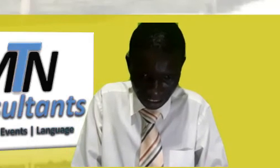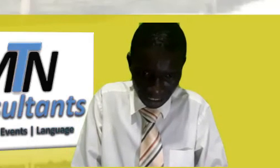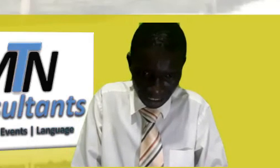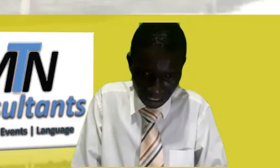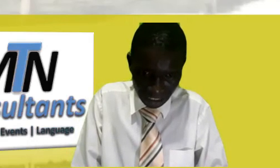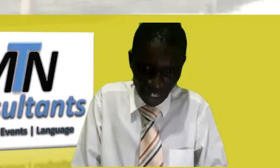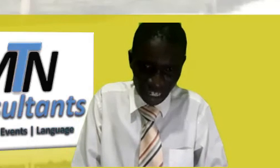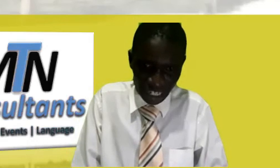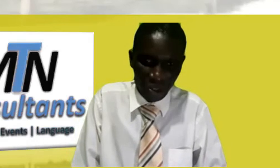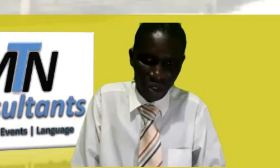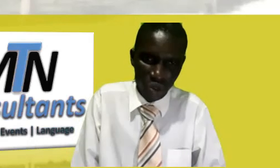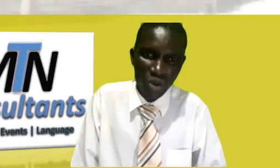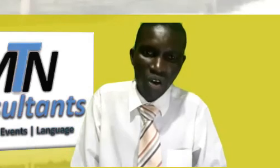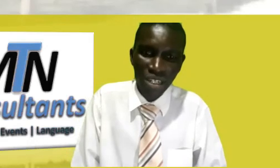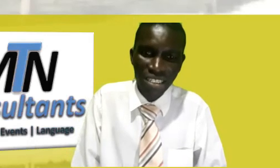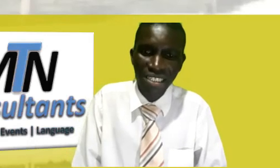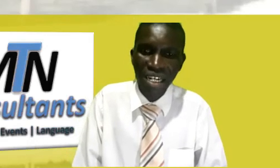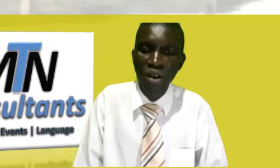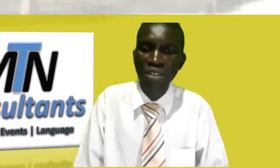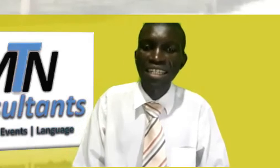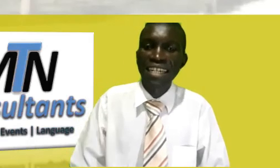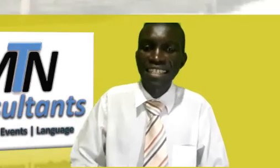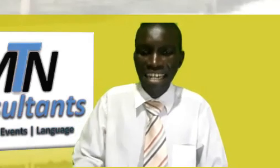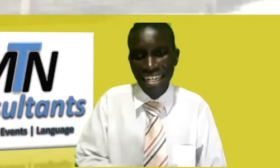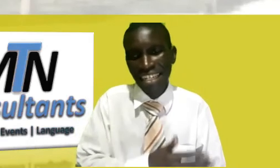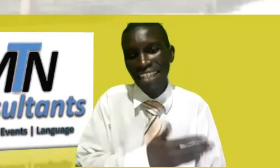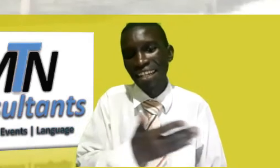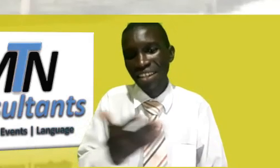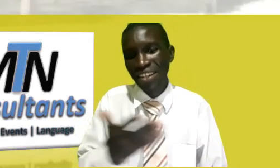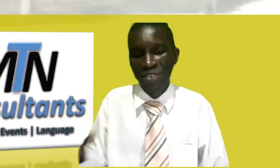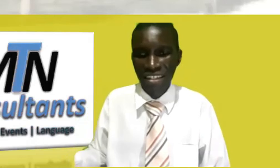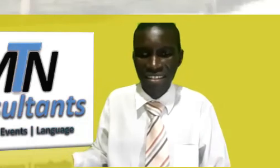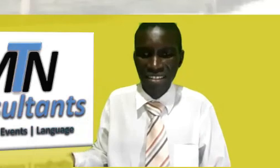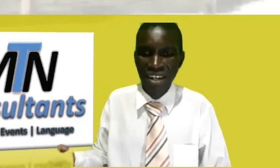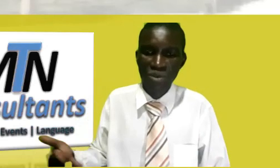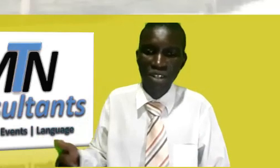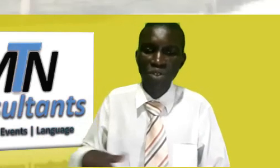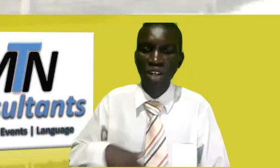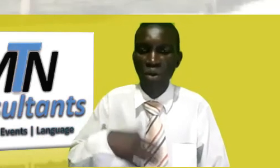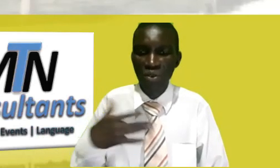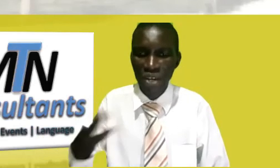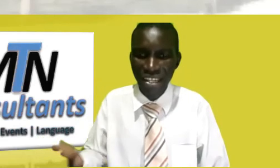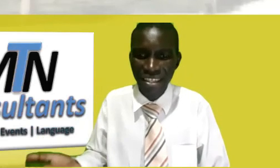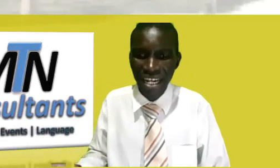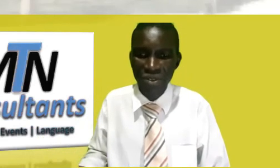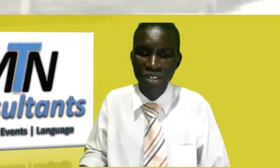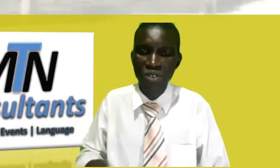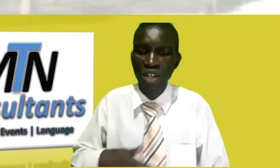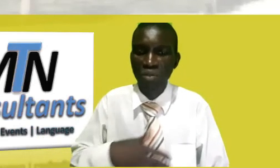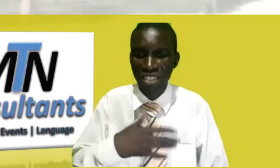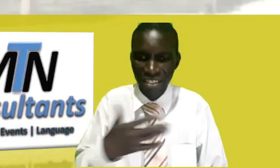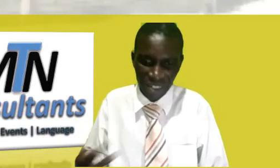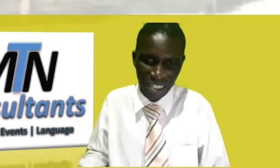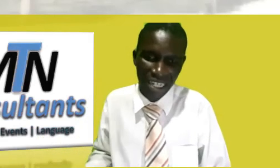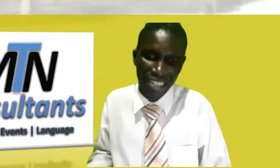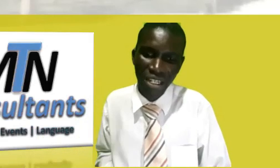lesson, we need now to do conversation about daily living. Now we want to talk about the weather. You want to talk